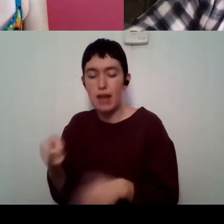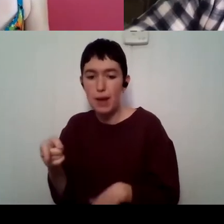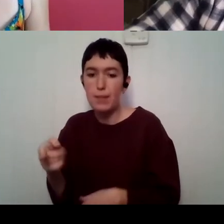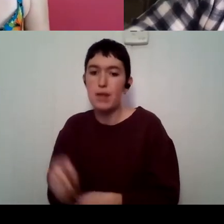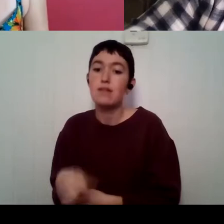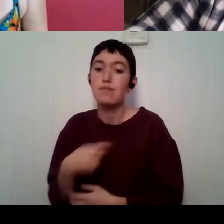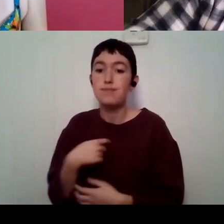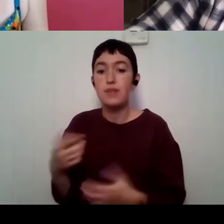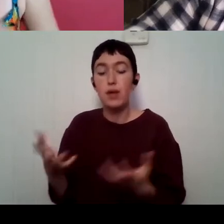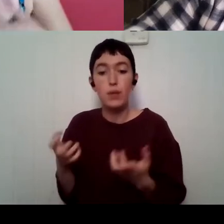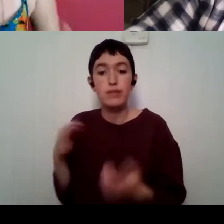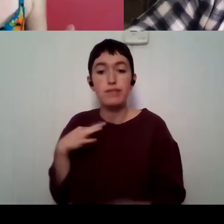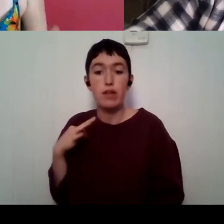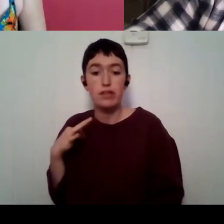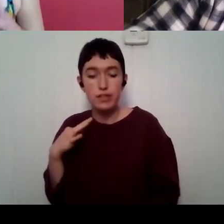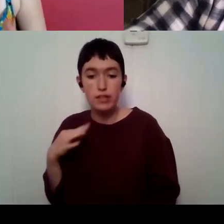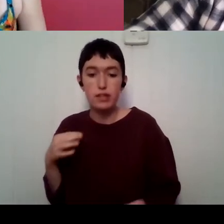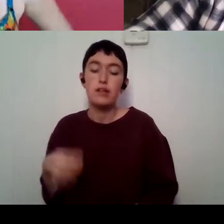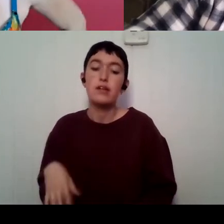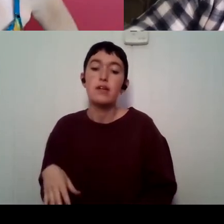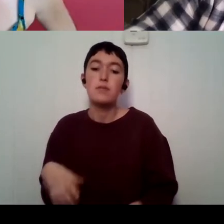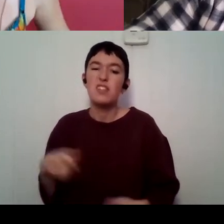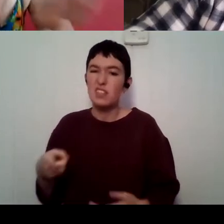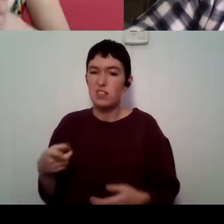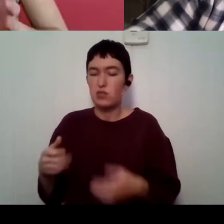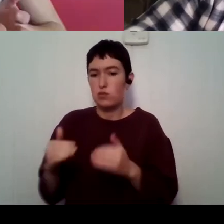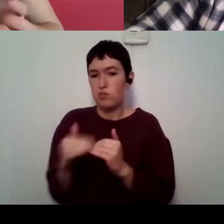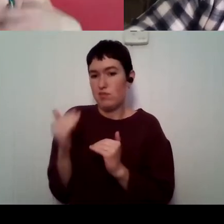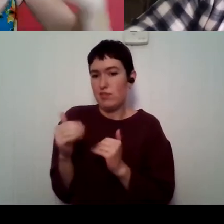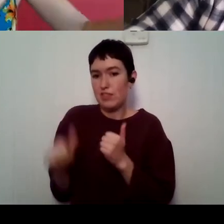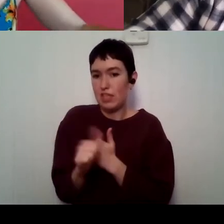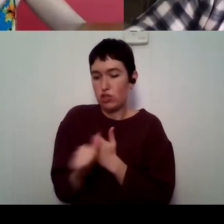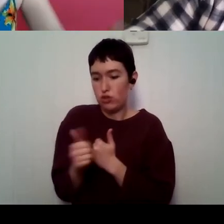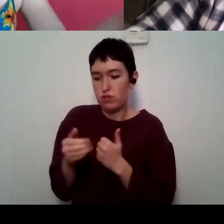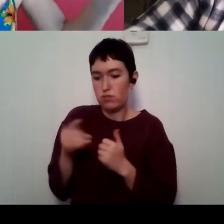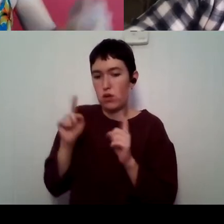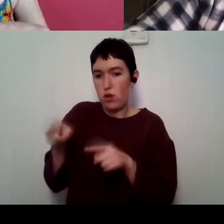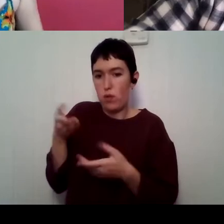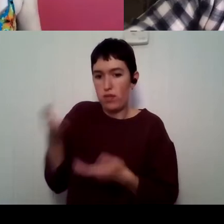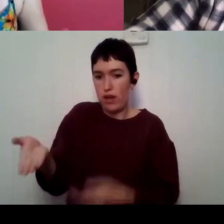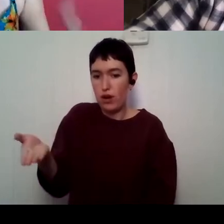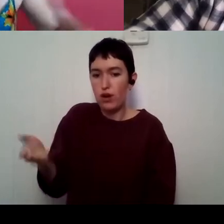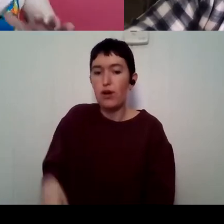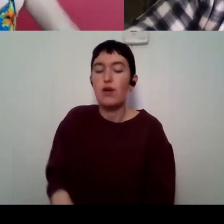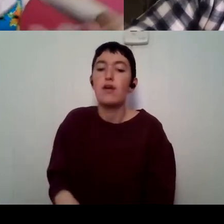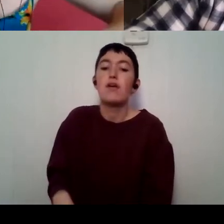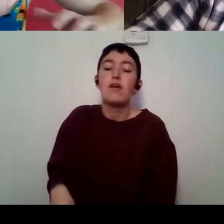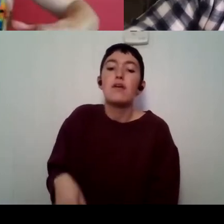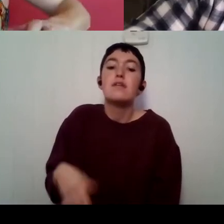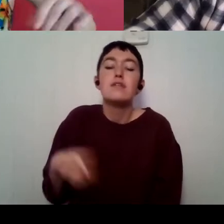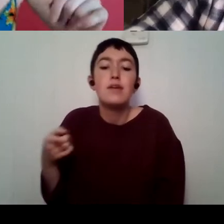work with an organization in 2008, but it was too dangerous to go there at that time. And so I pivoted like you do in life, because life will throw you curveballs and you just kind